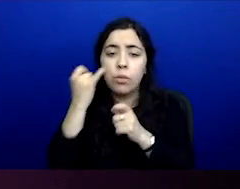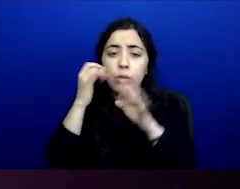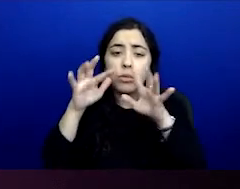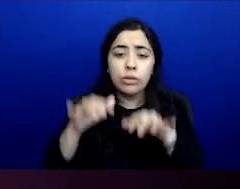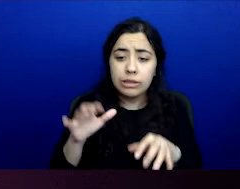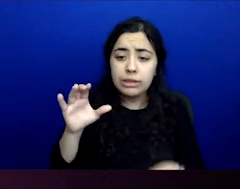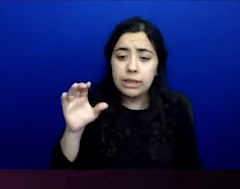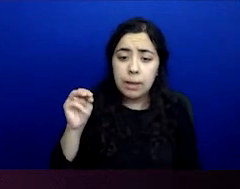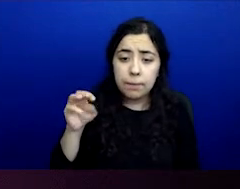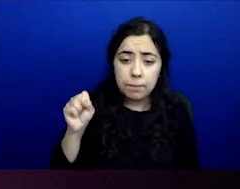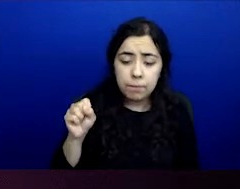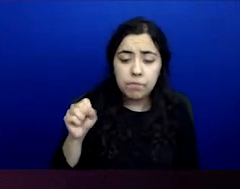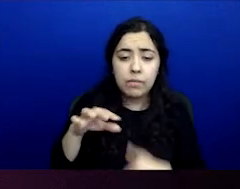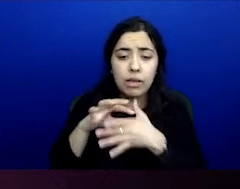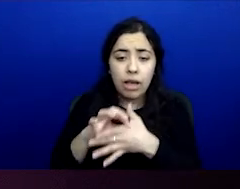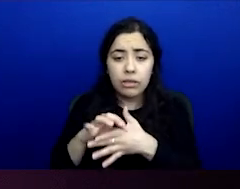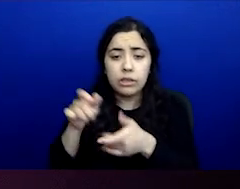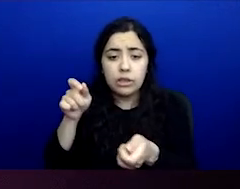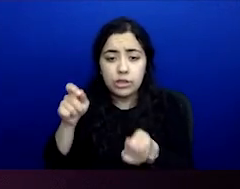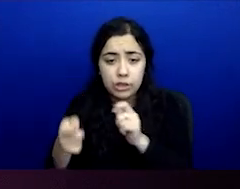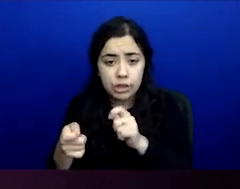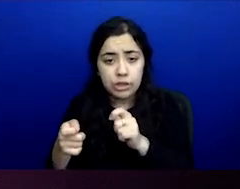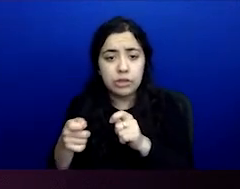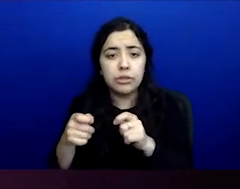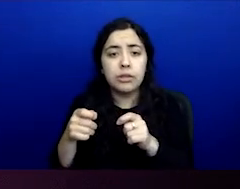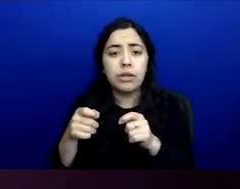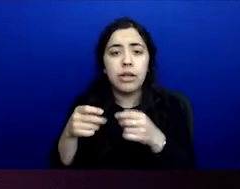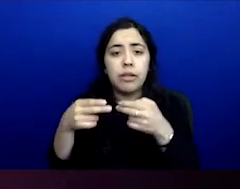change our content, we change the banner to be